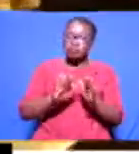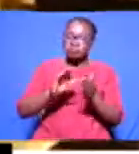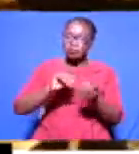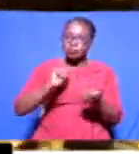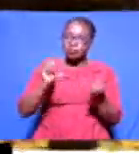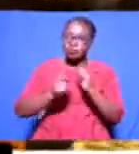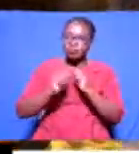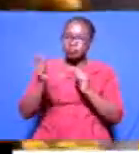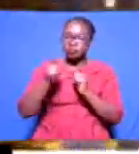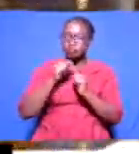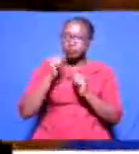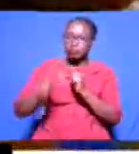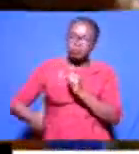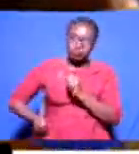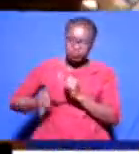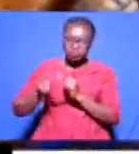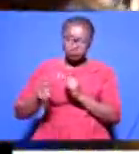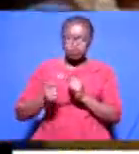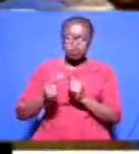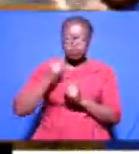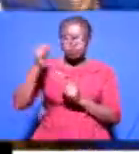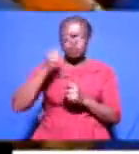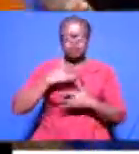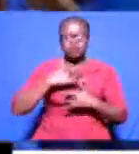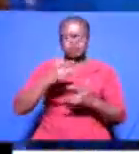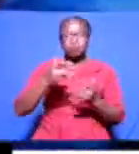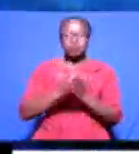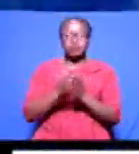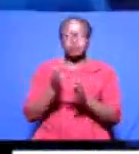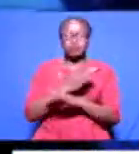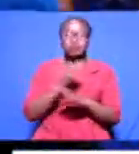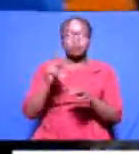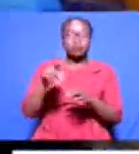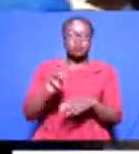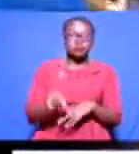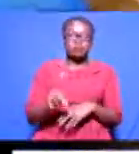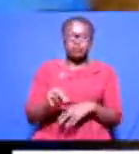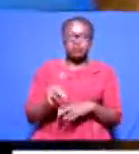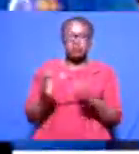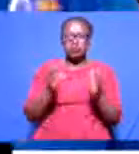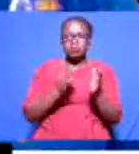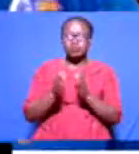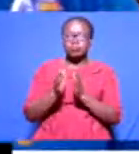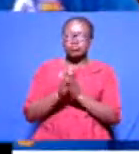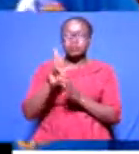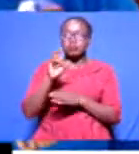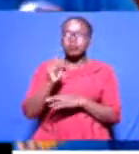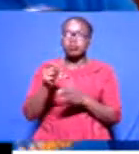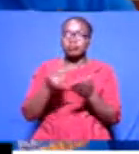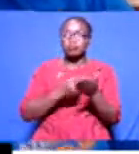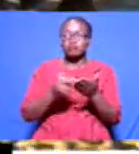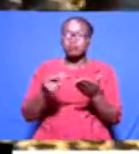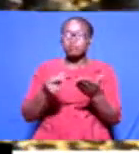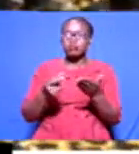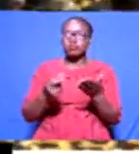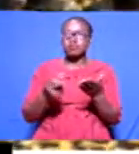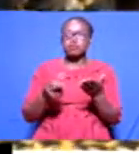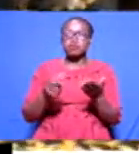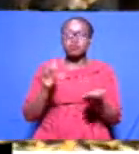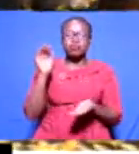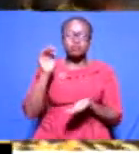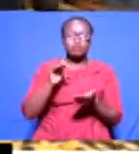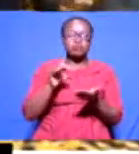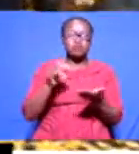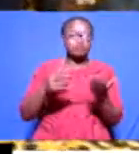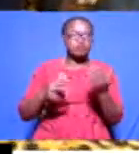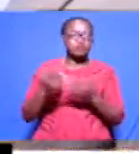not selfish political interests. The former prime minister, who had been scheduled to be in the U.S. for a week, will cut short his trip to return